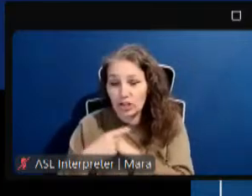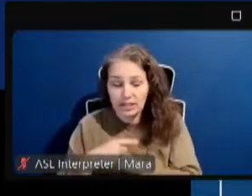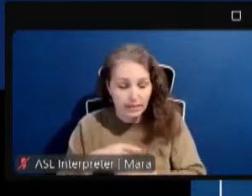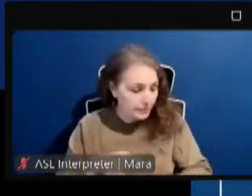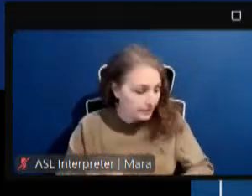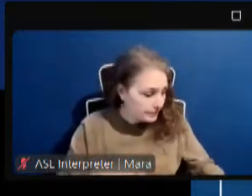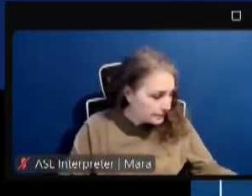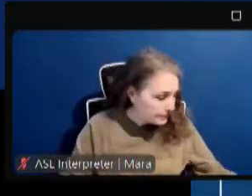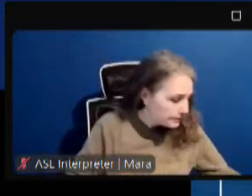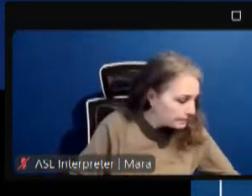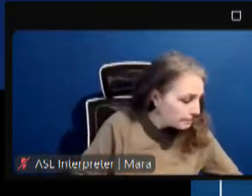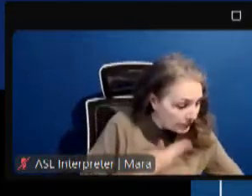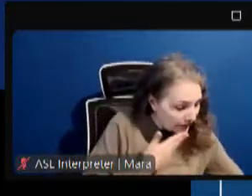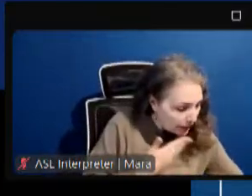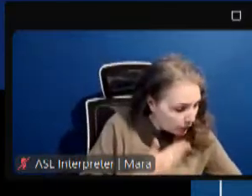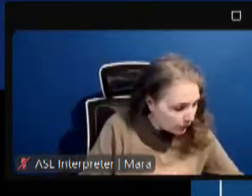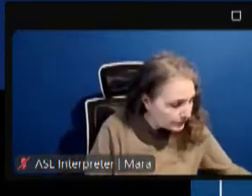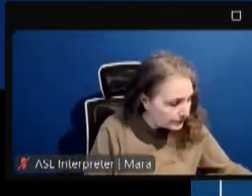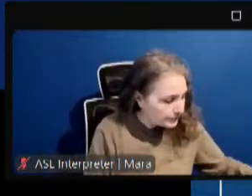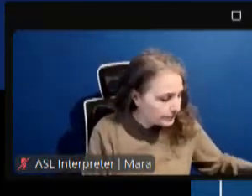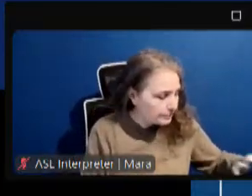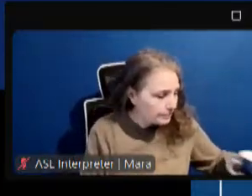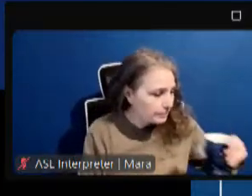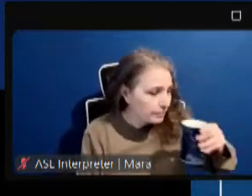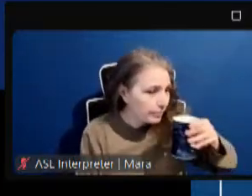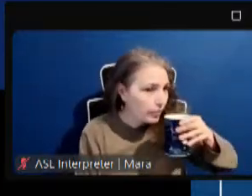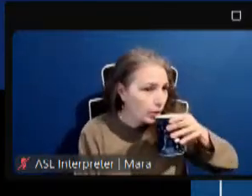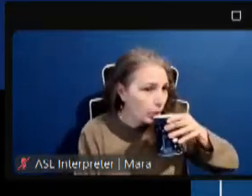Okay, thank you.